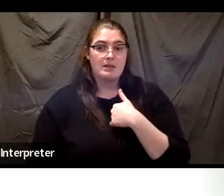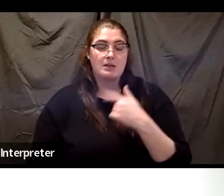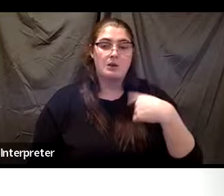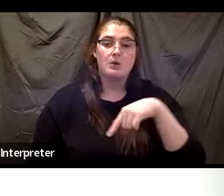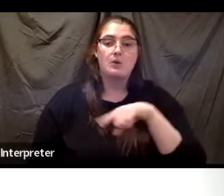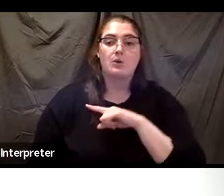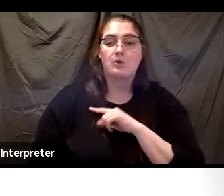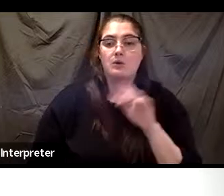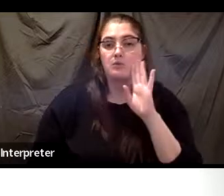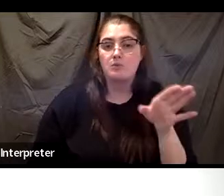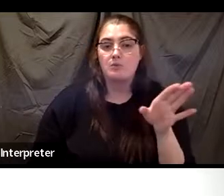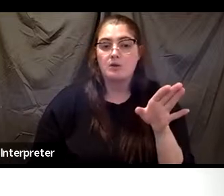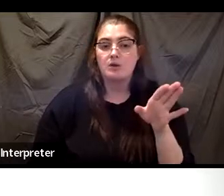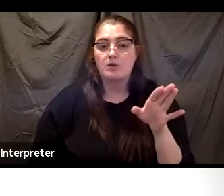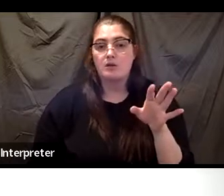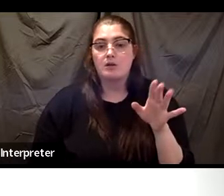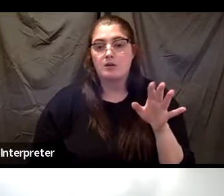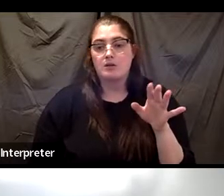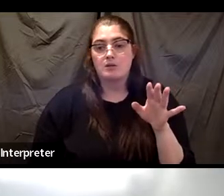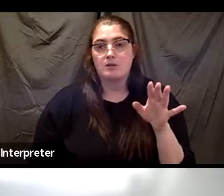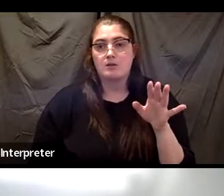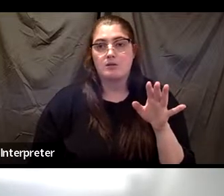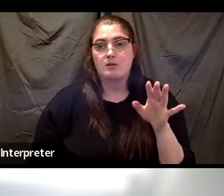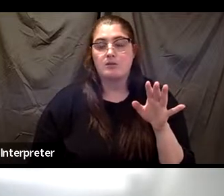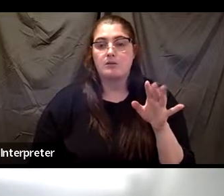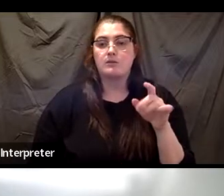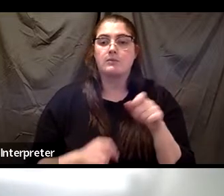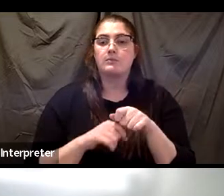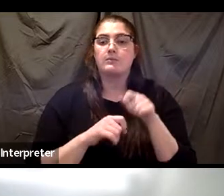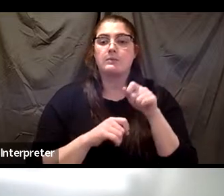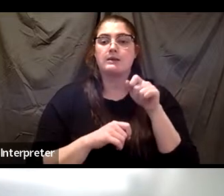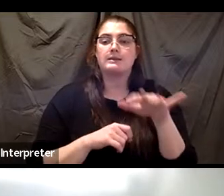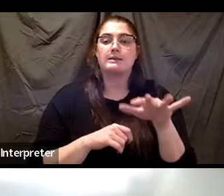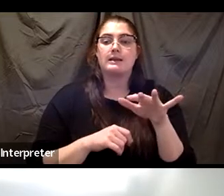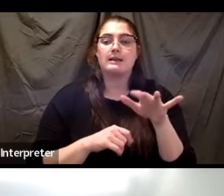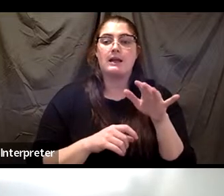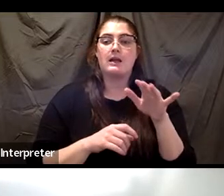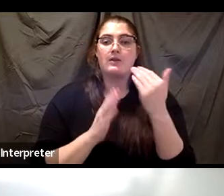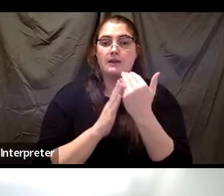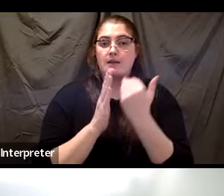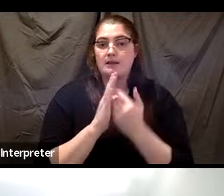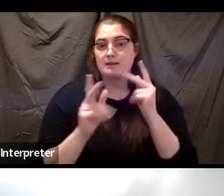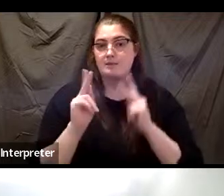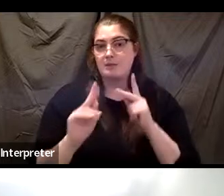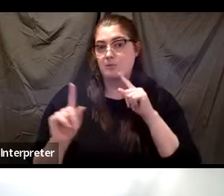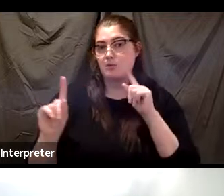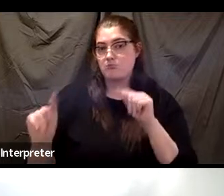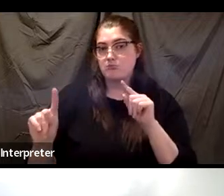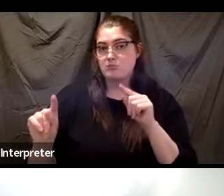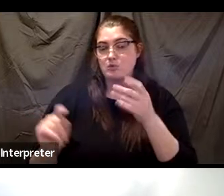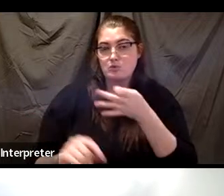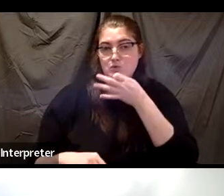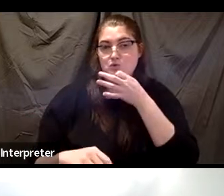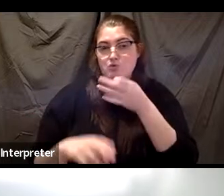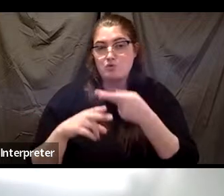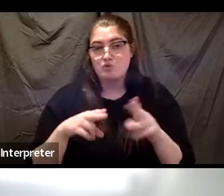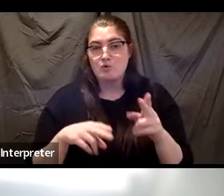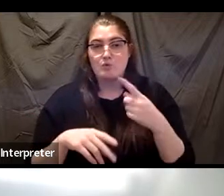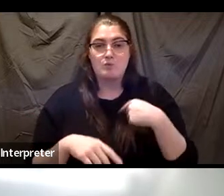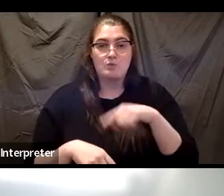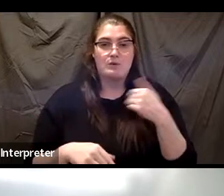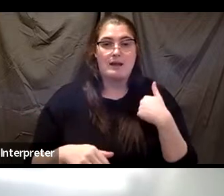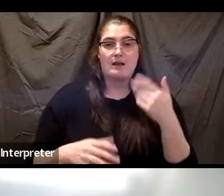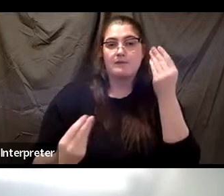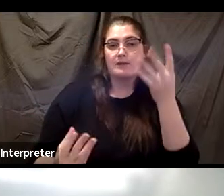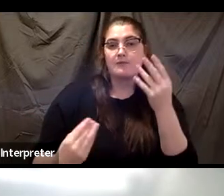are going to be putting out the guest list soon, shortly once we have that information on who will